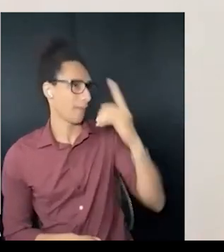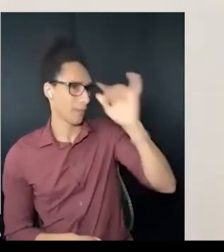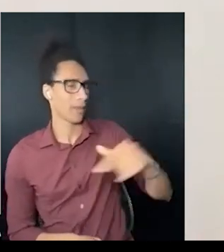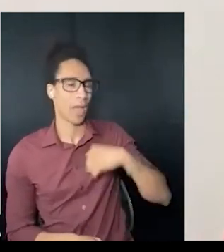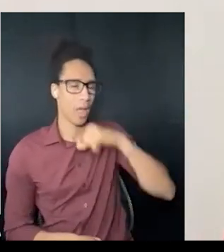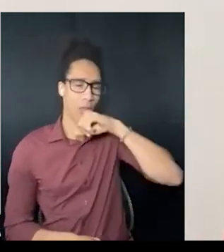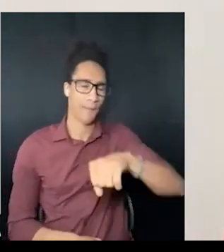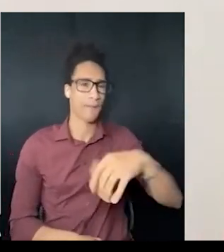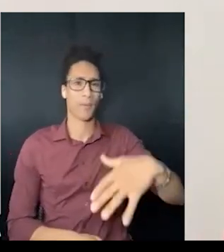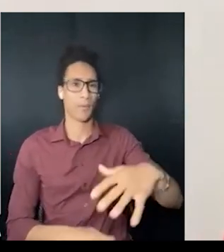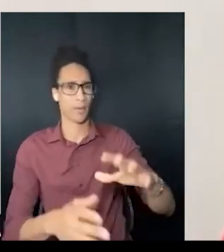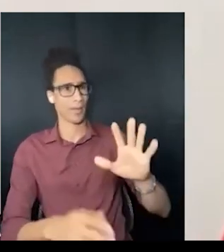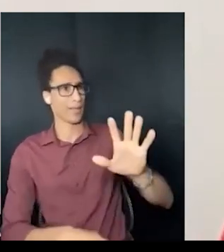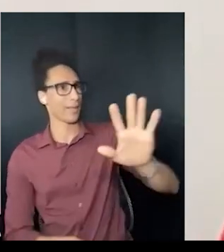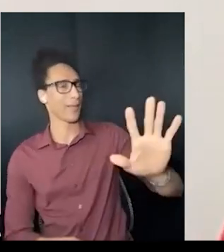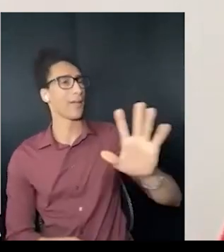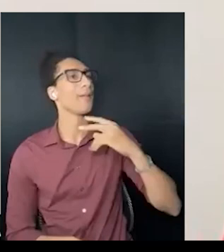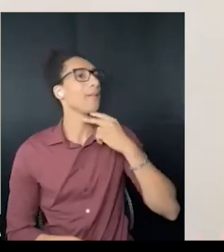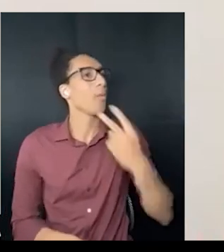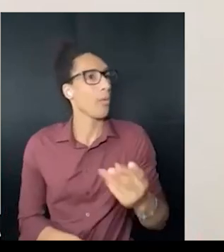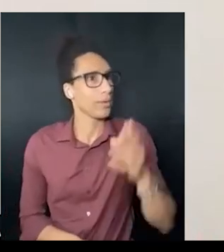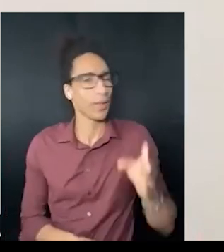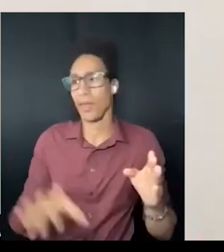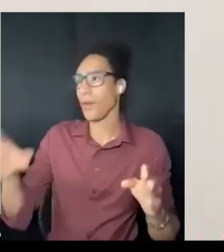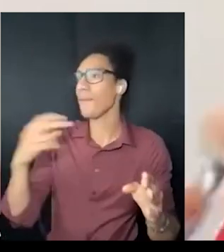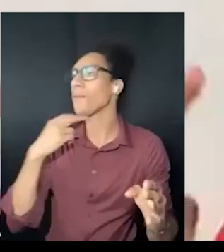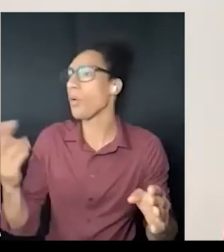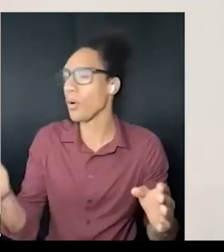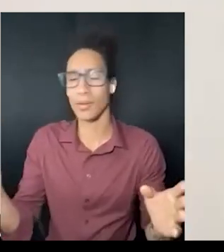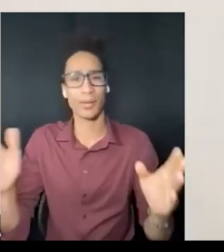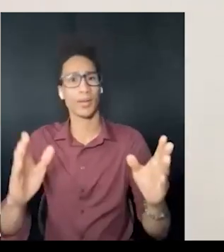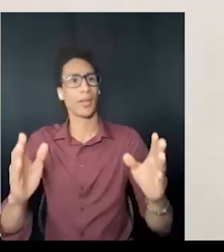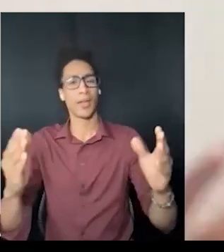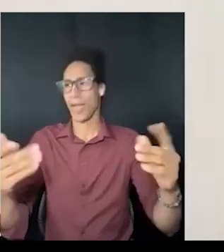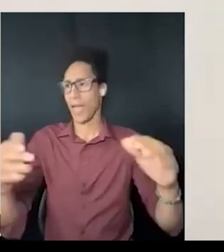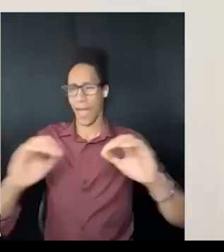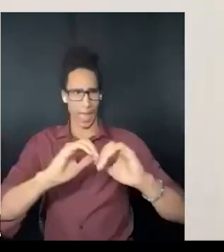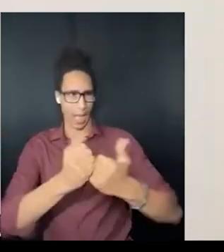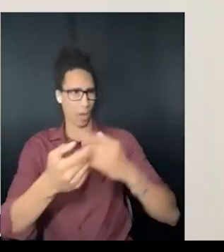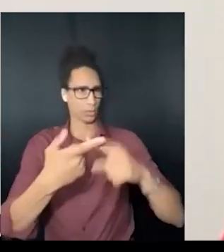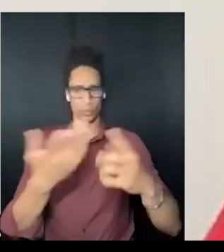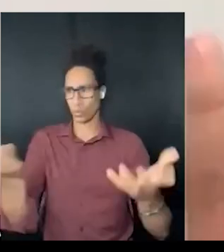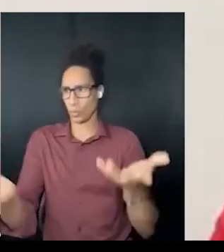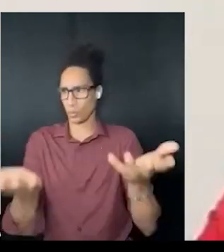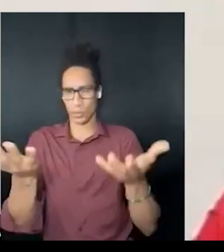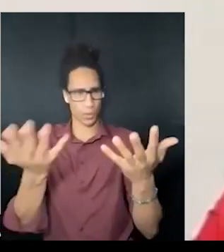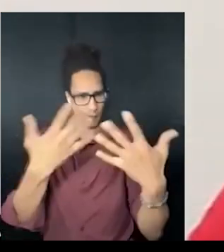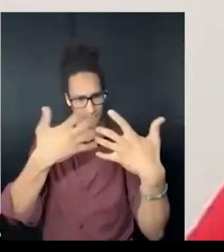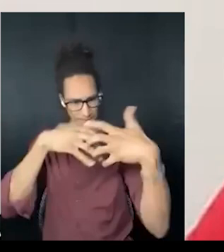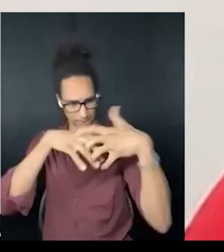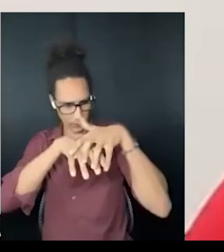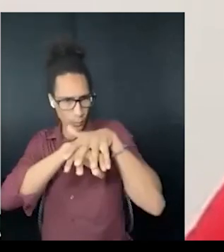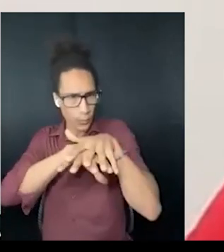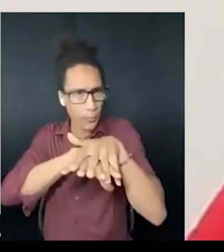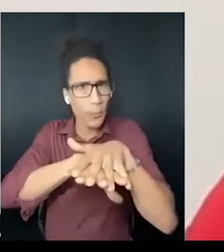harmony. That was just very powerful to me, about this idea of bringing two voices that are in separate